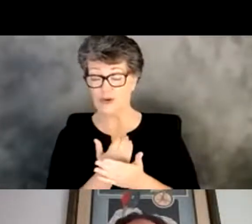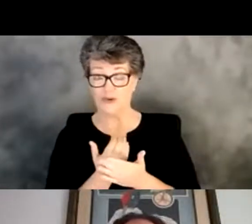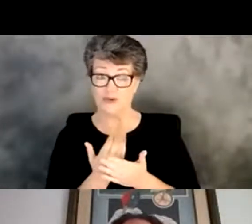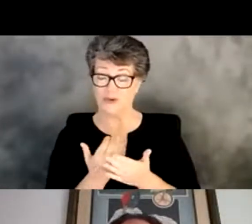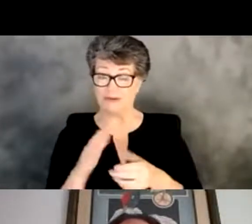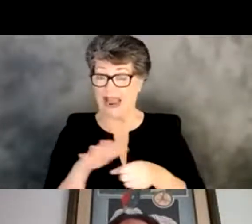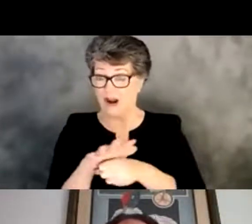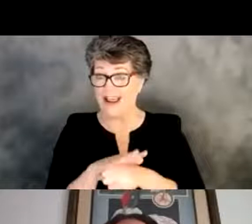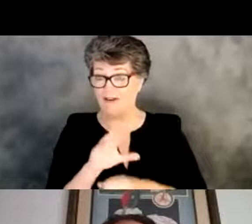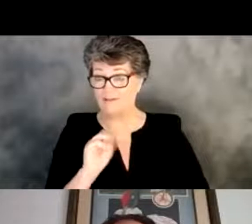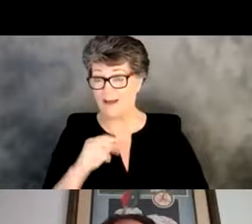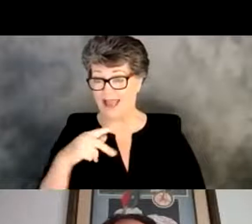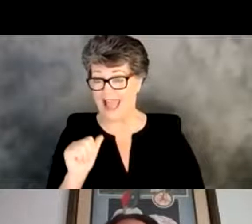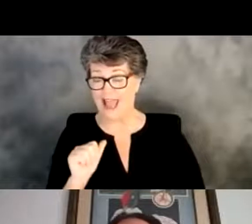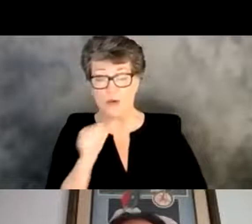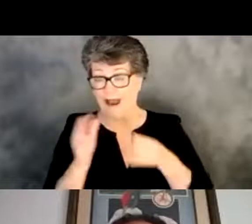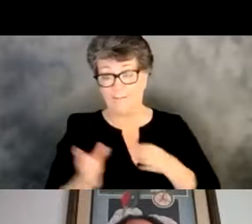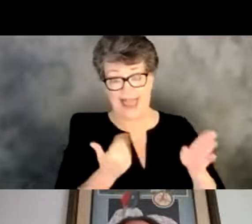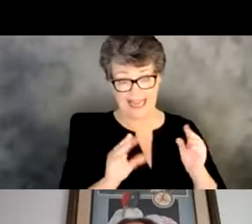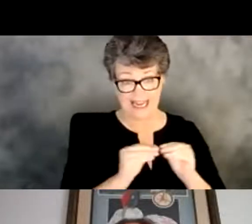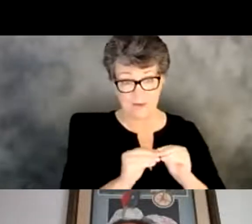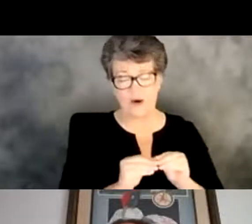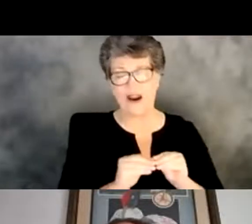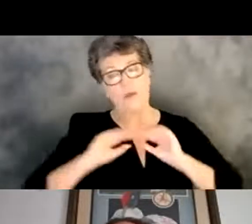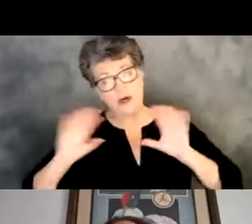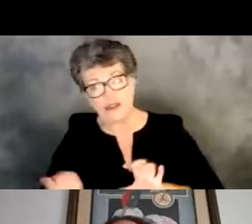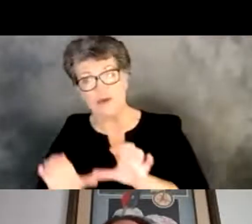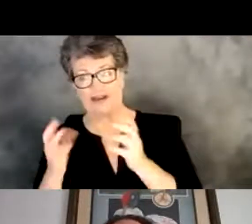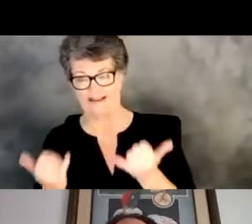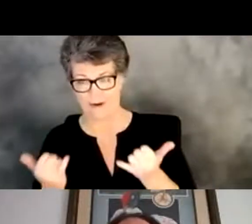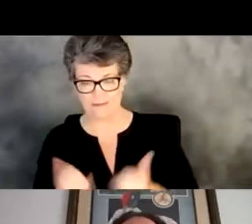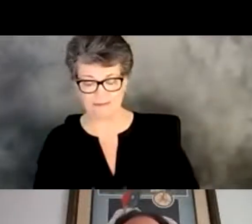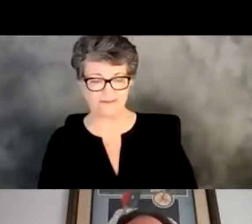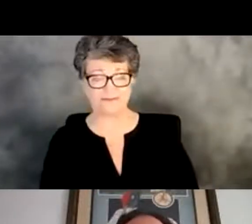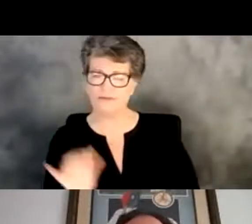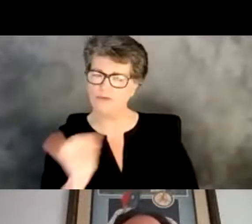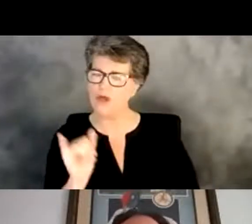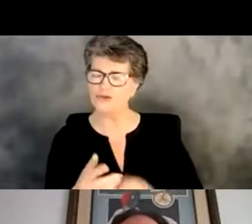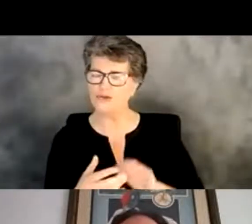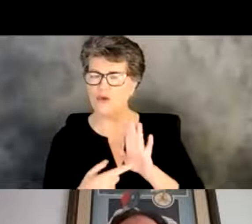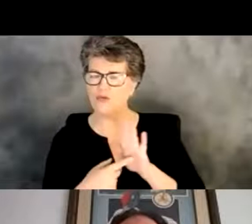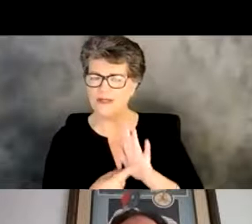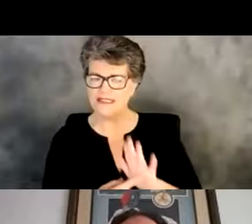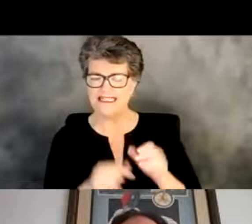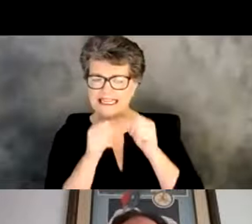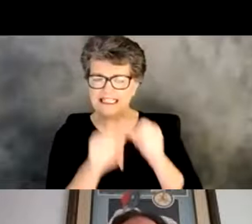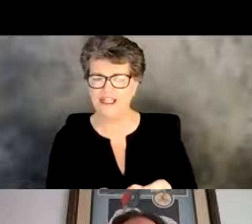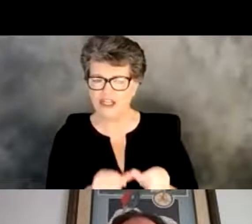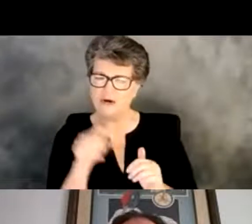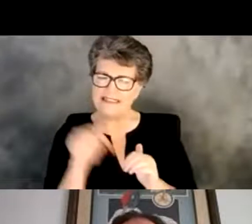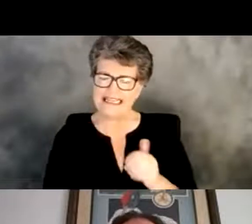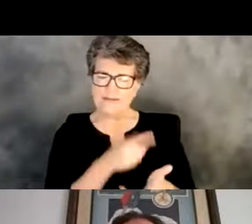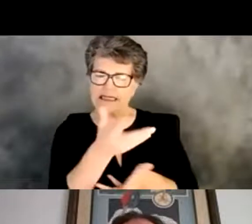Aging. We're no longer planning, we're now in the doing part, but it also represents a continuation of deep engagement